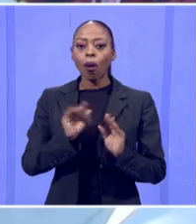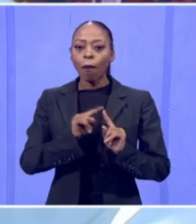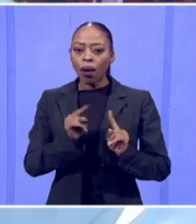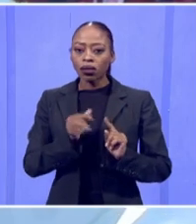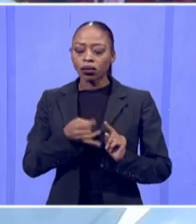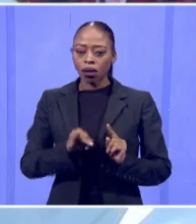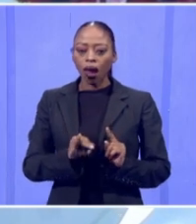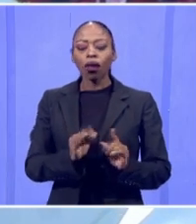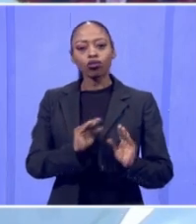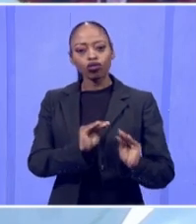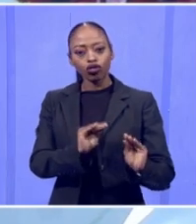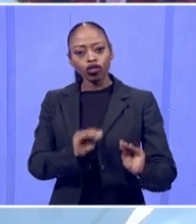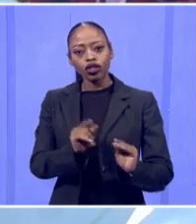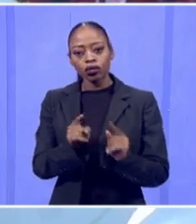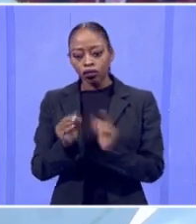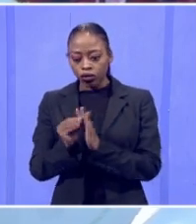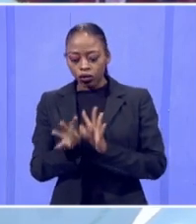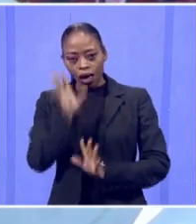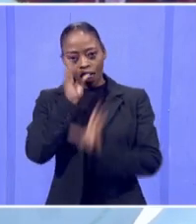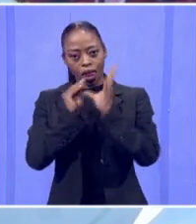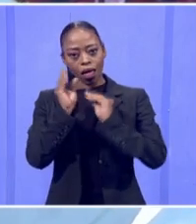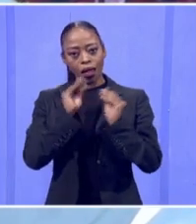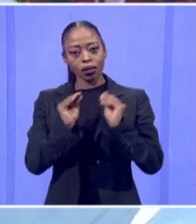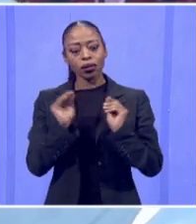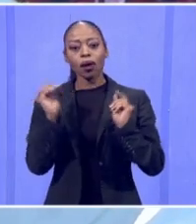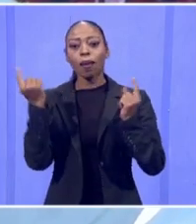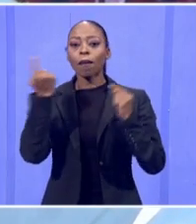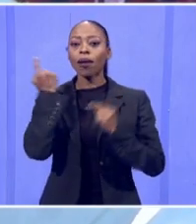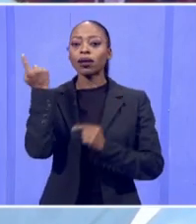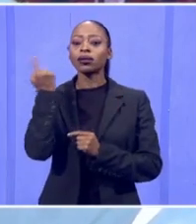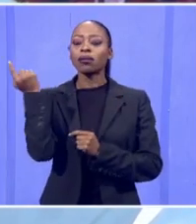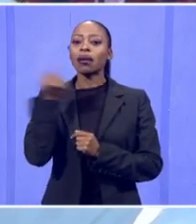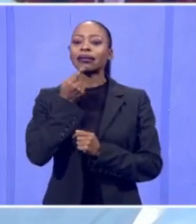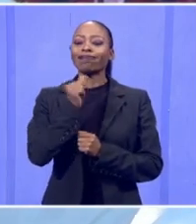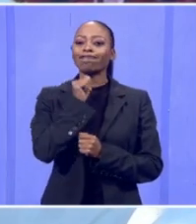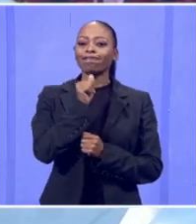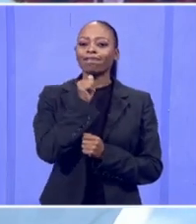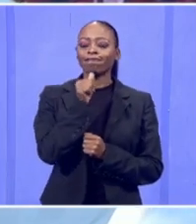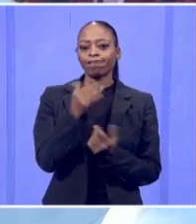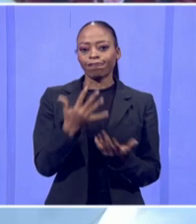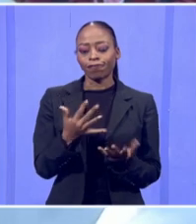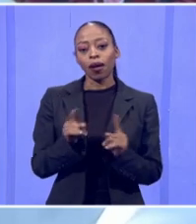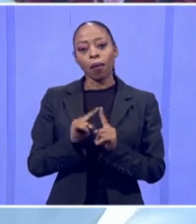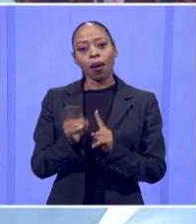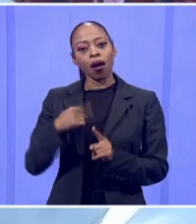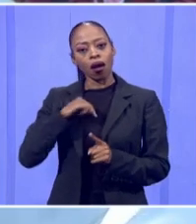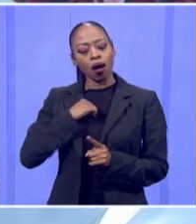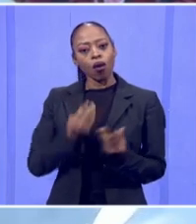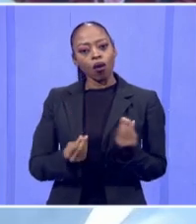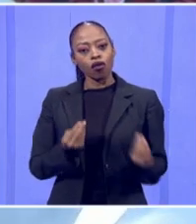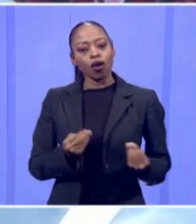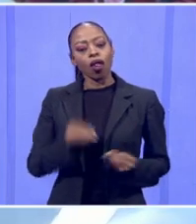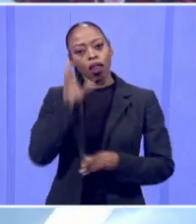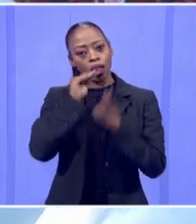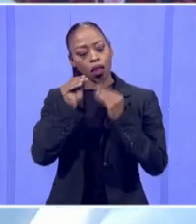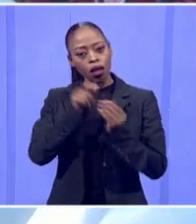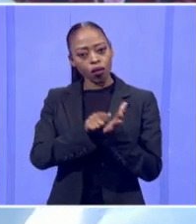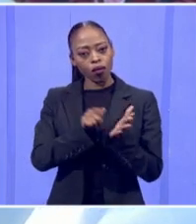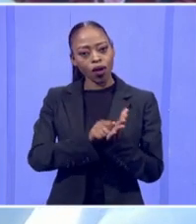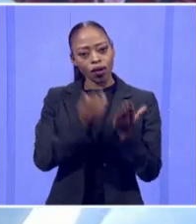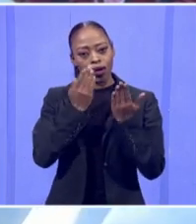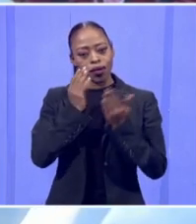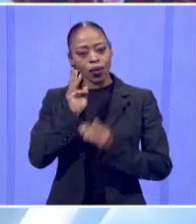teaching. And the principals continue to promise me to say, it doesn't matter what. Abantu abazofunda ukubhala